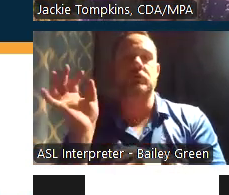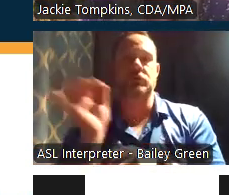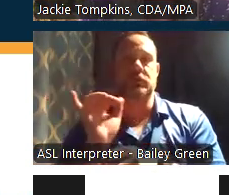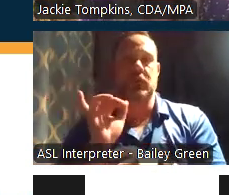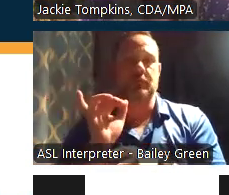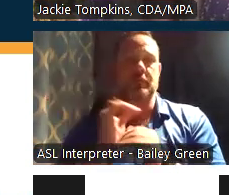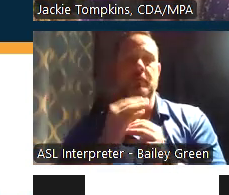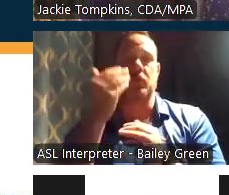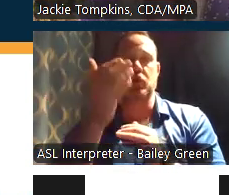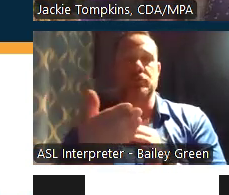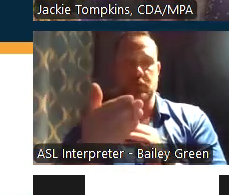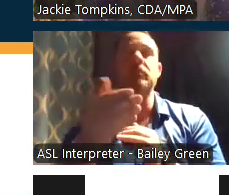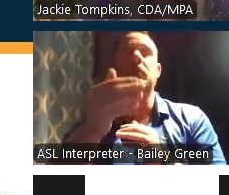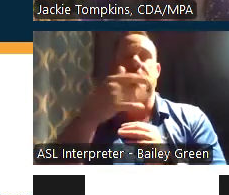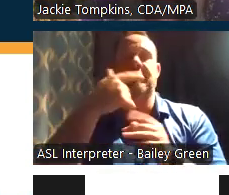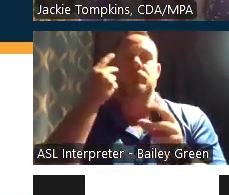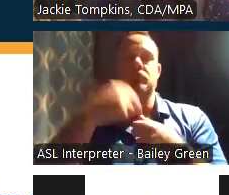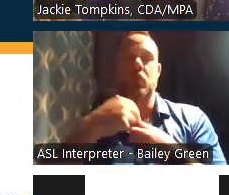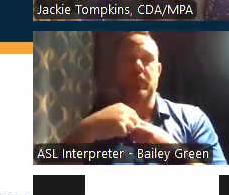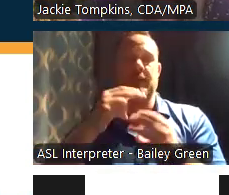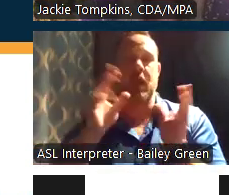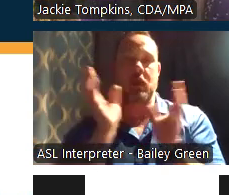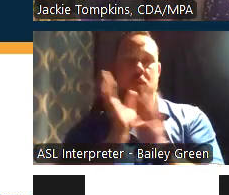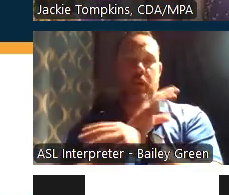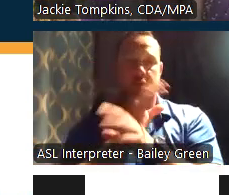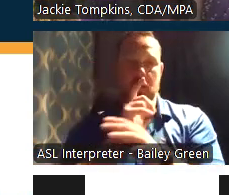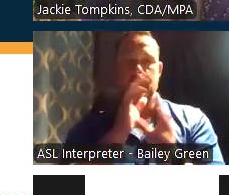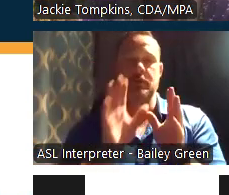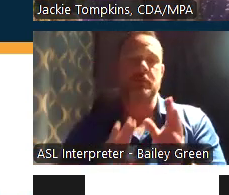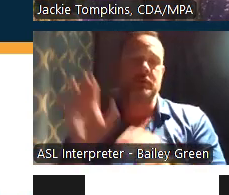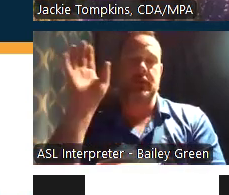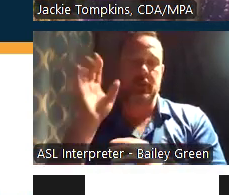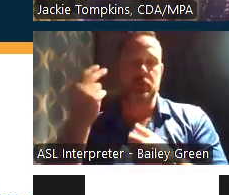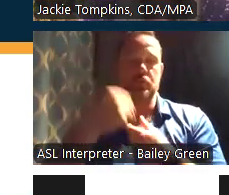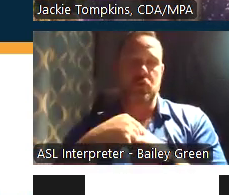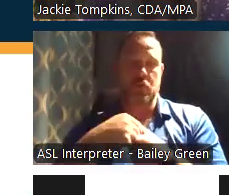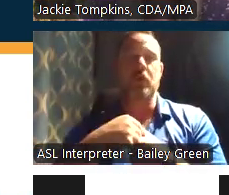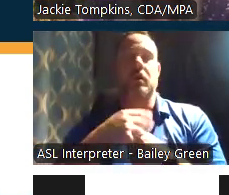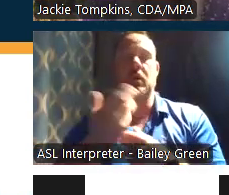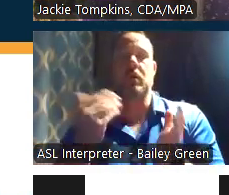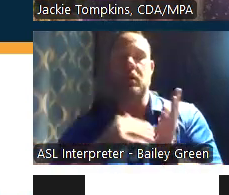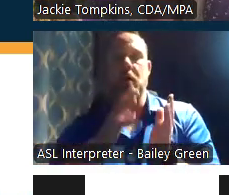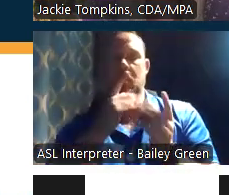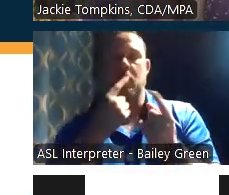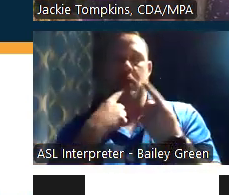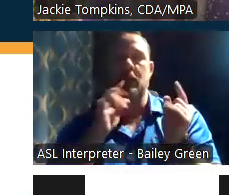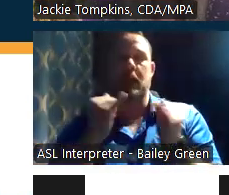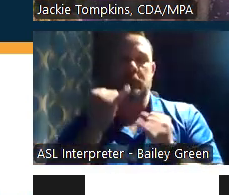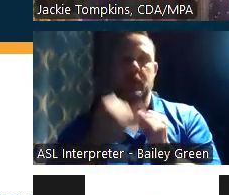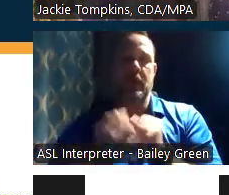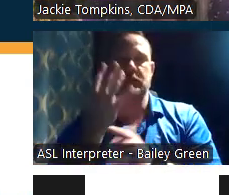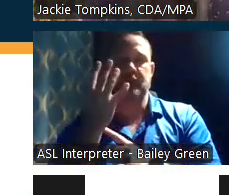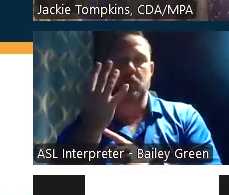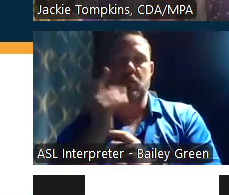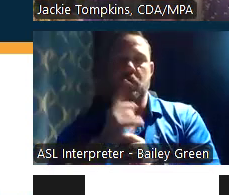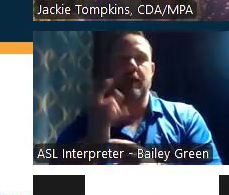side. If you're joining by webinar, please click the raise hand button to join the line. And again, I will announce the last 4 digits of